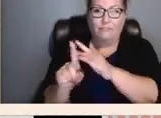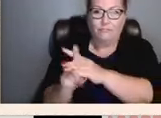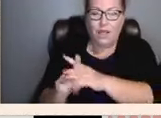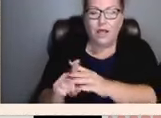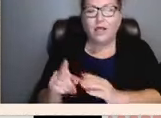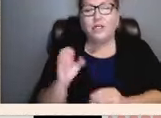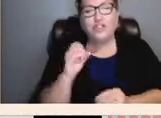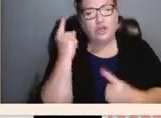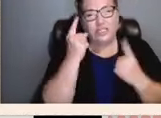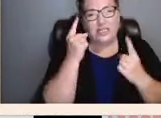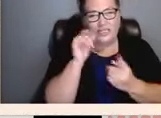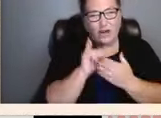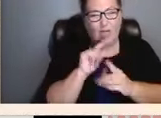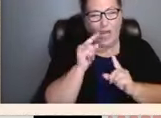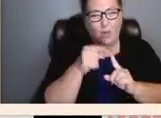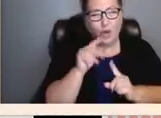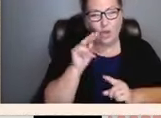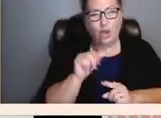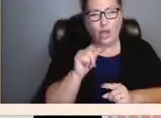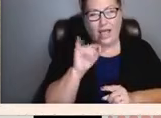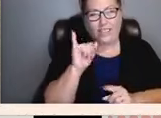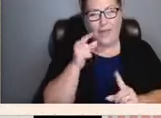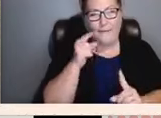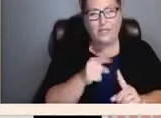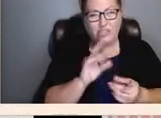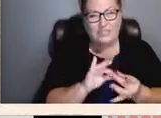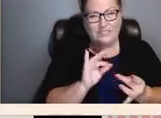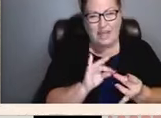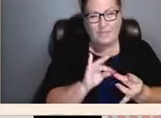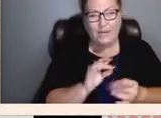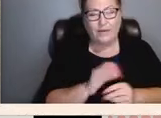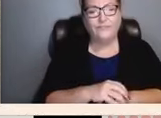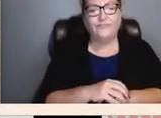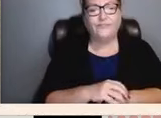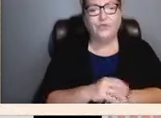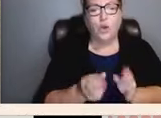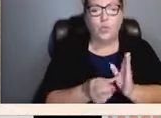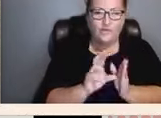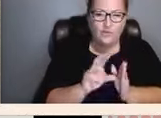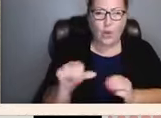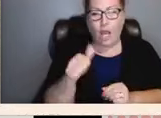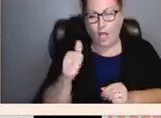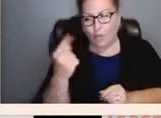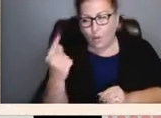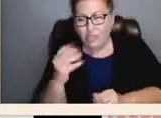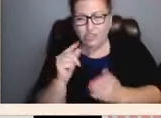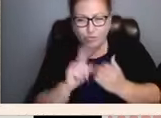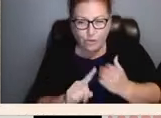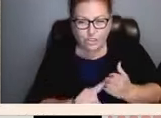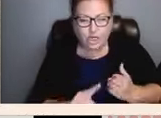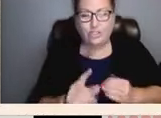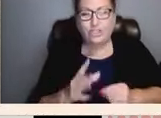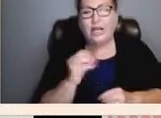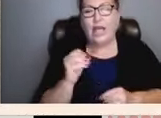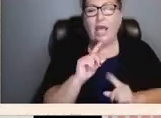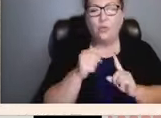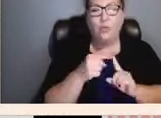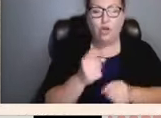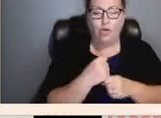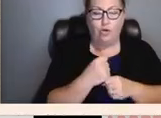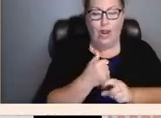when looking at that mission statement, reviewing other ones and researching, and when you're creating your